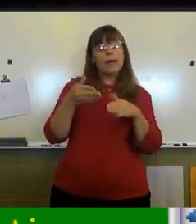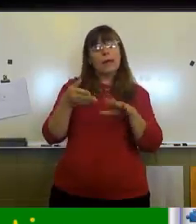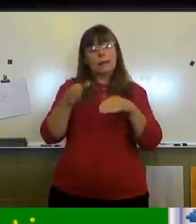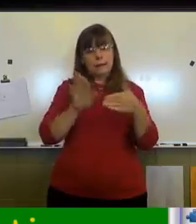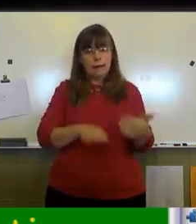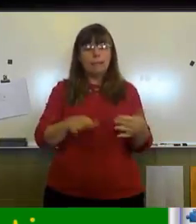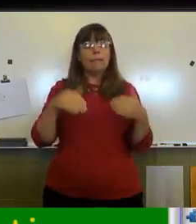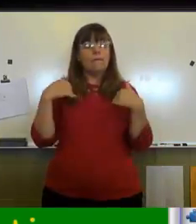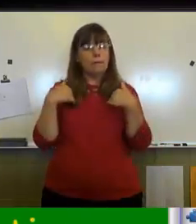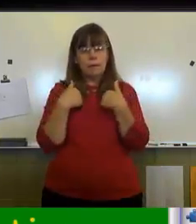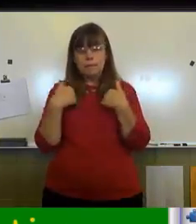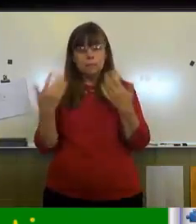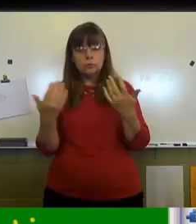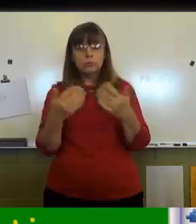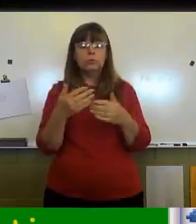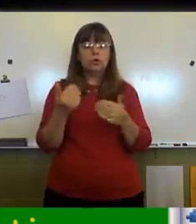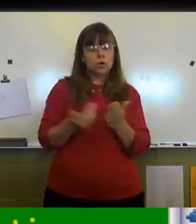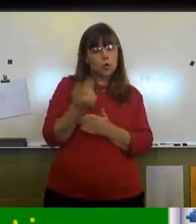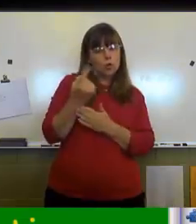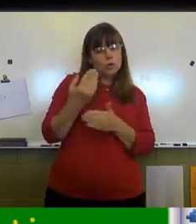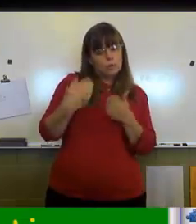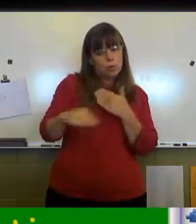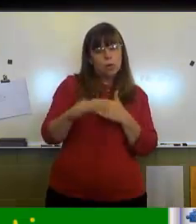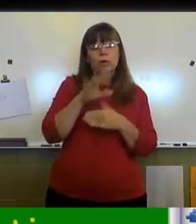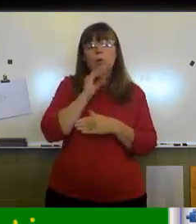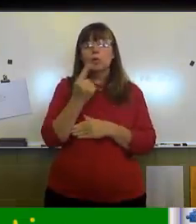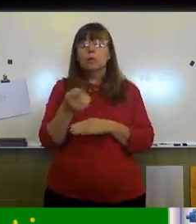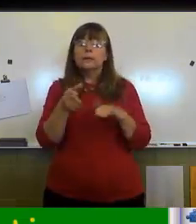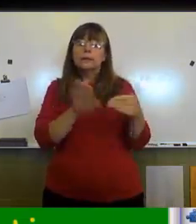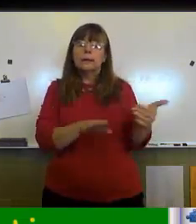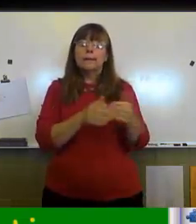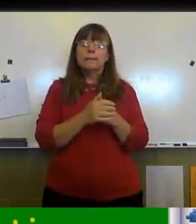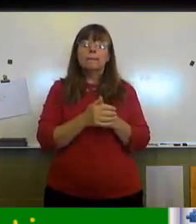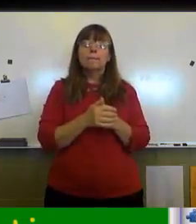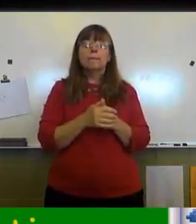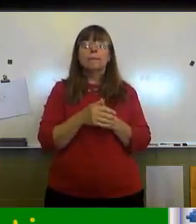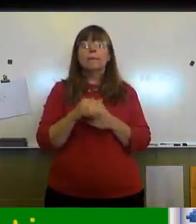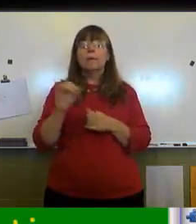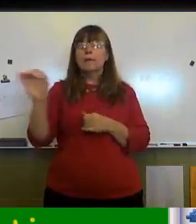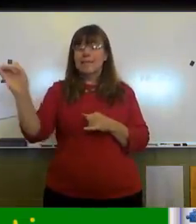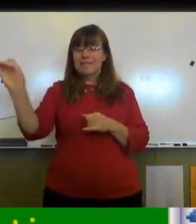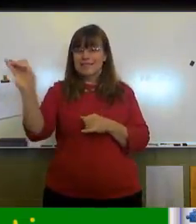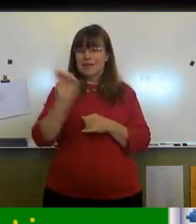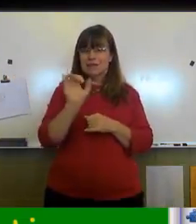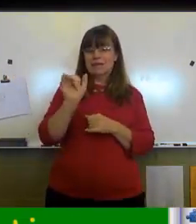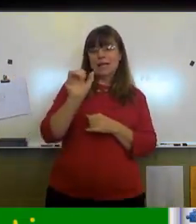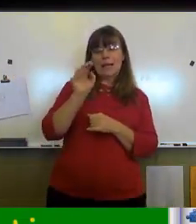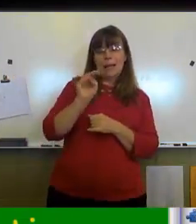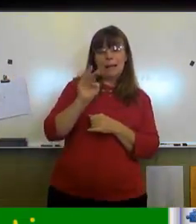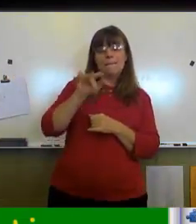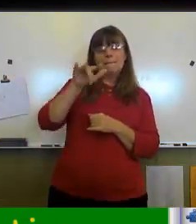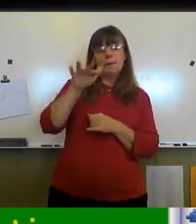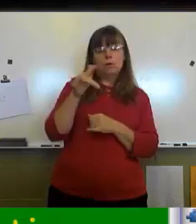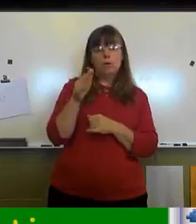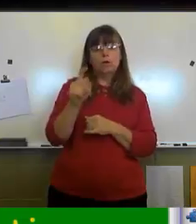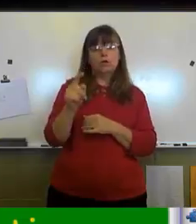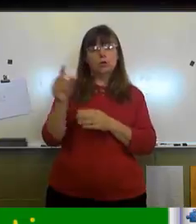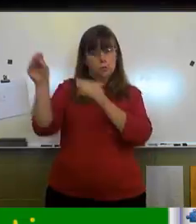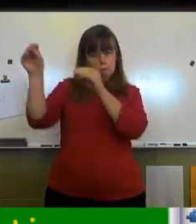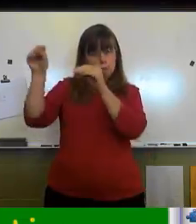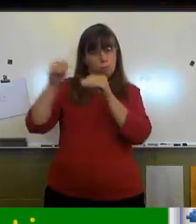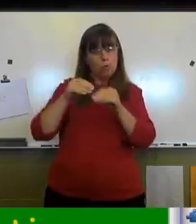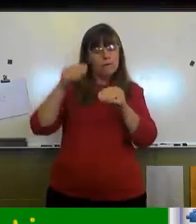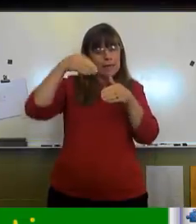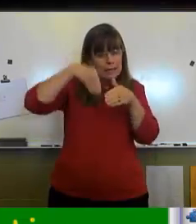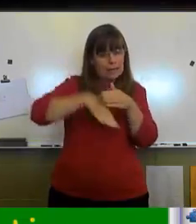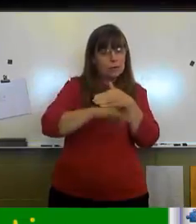born or the older ones die. Then there's immigration, which means moving into a population.